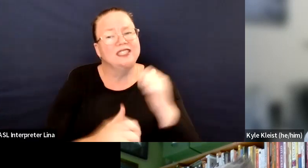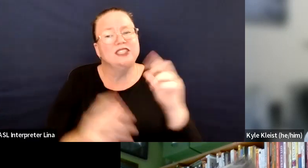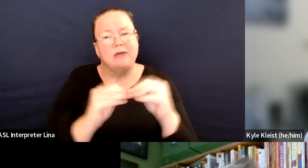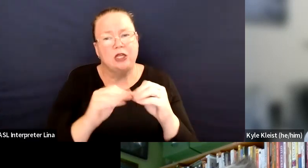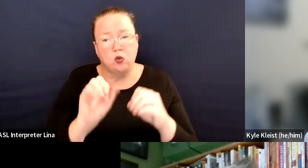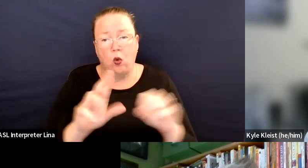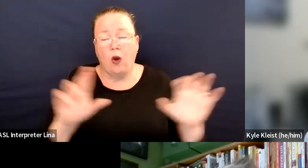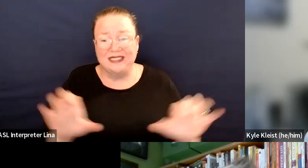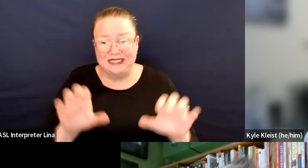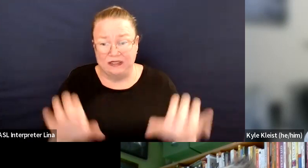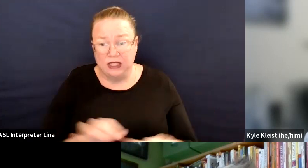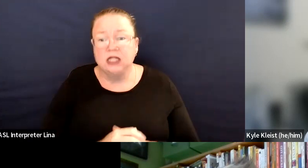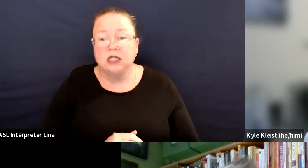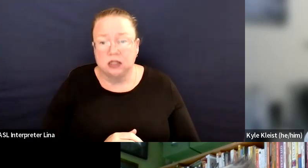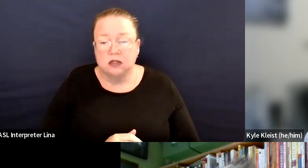activity.